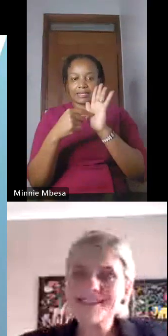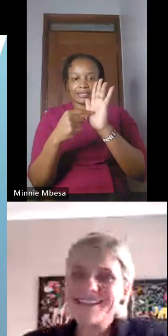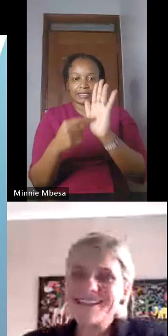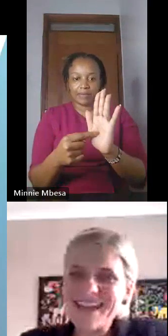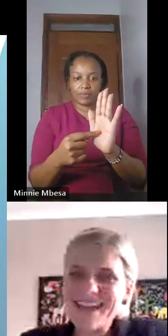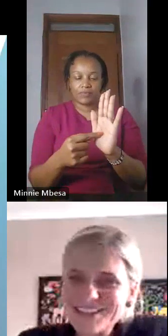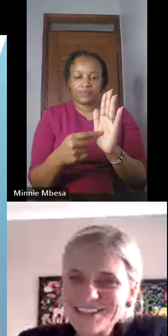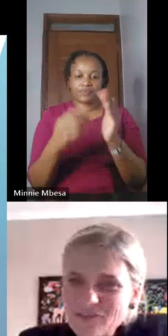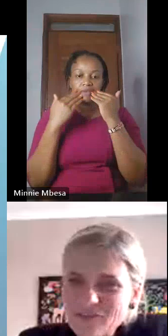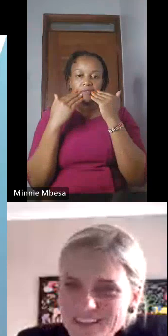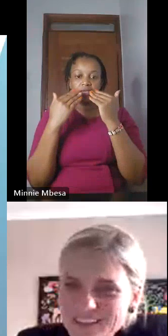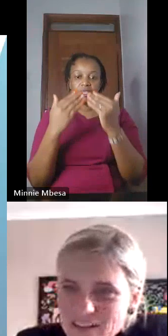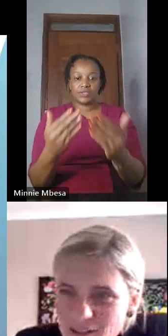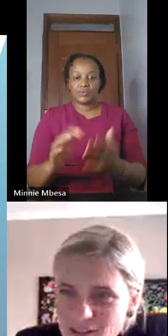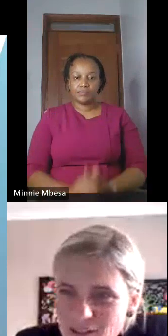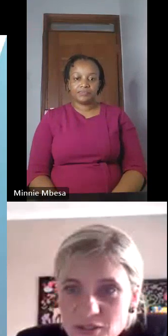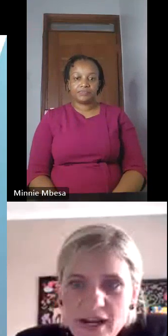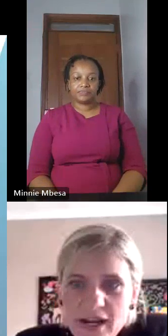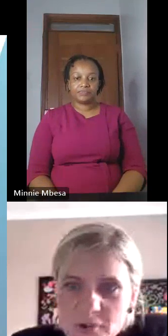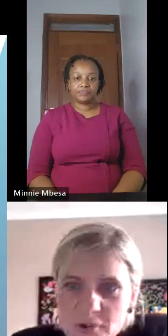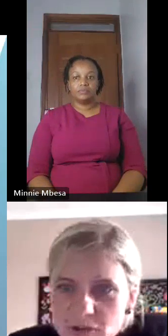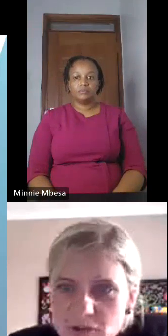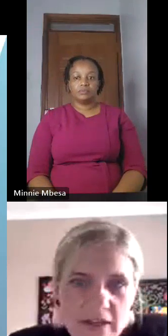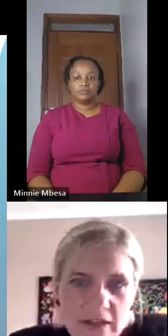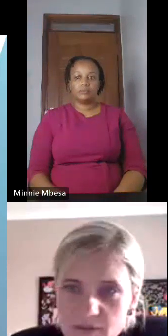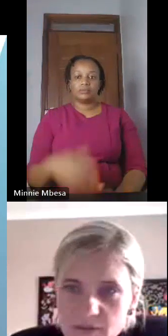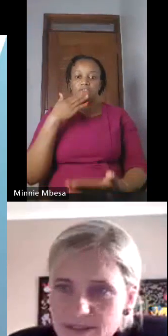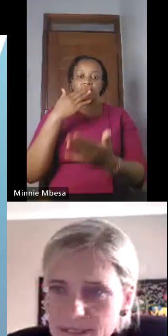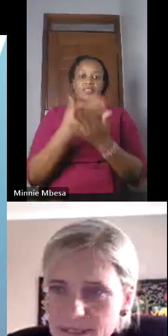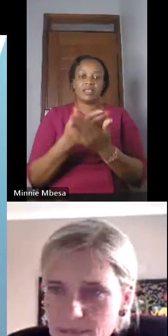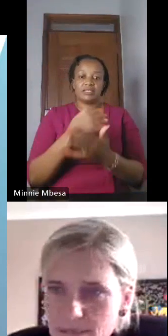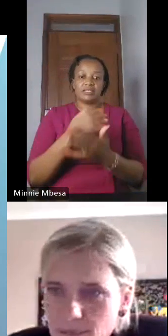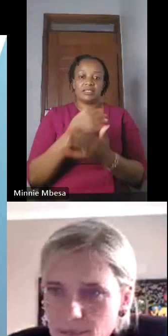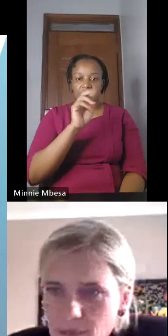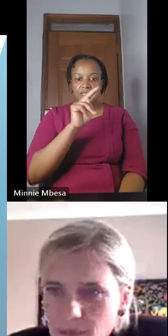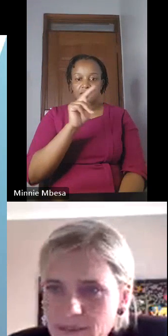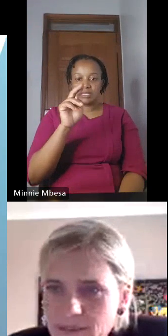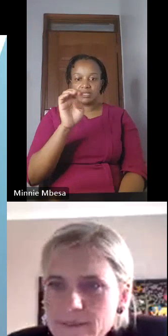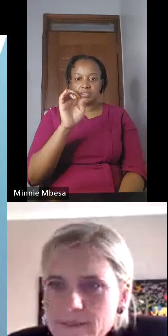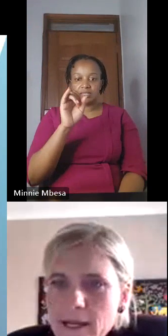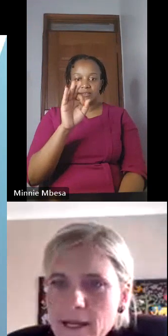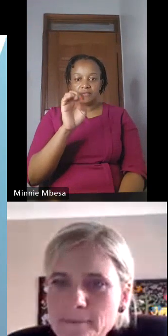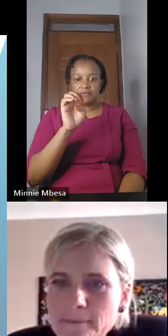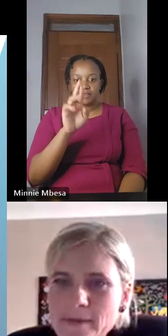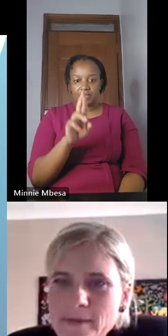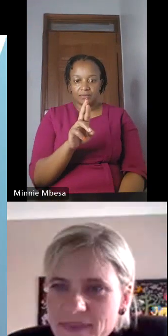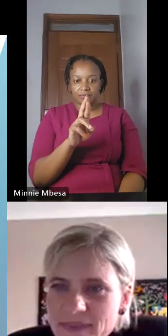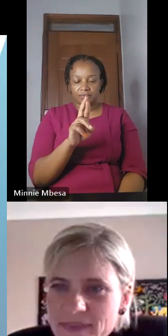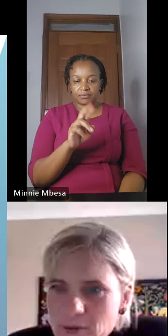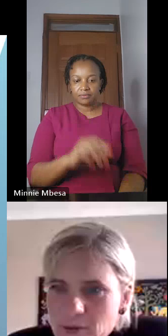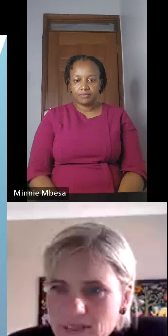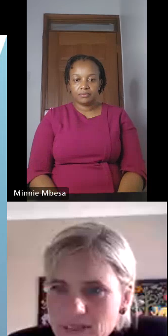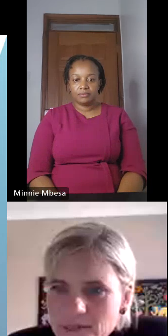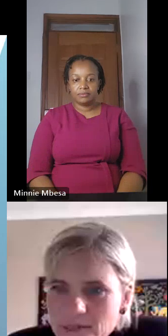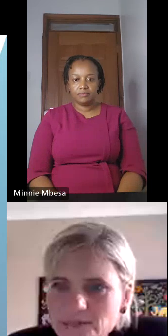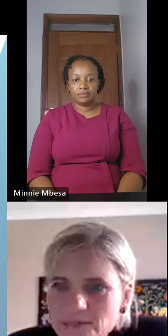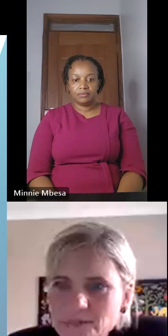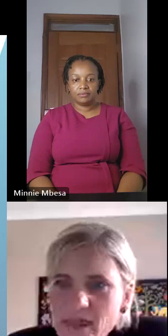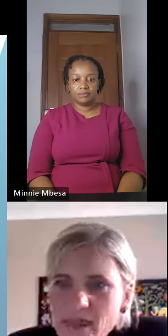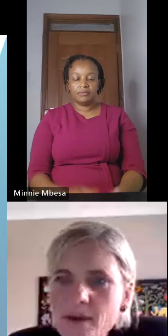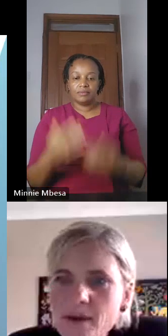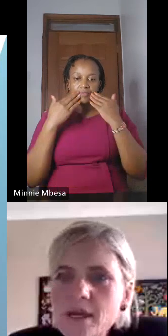much. All right. Thanks, Jennifer. Jennifer, sorry, I almost called you Jennifer because that's my name. I beg your pardon. Thank you for your